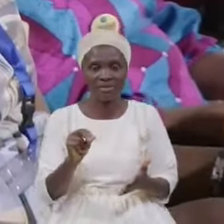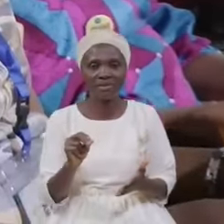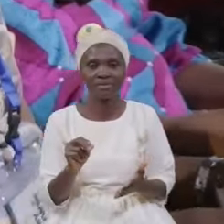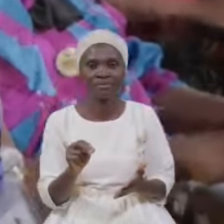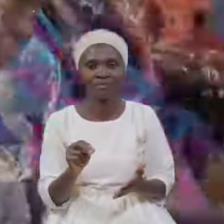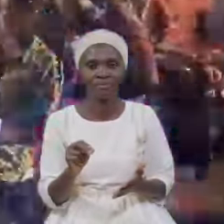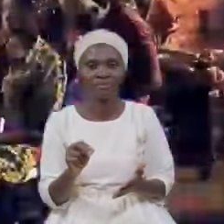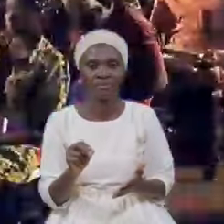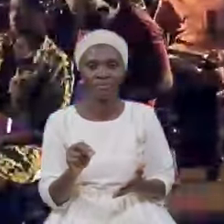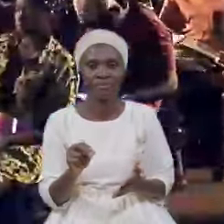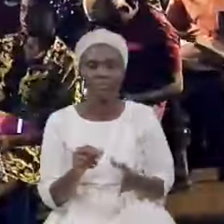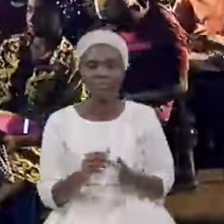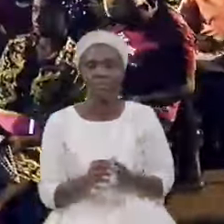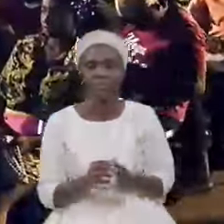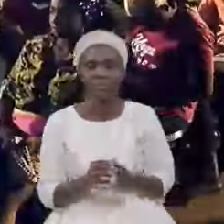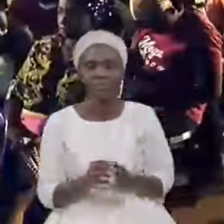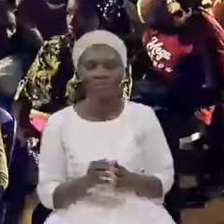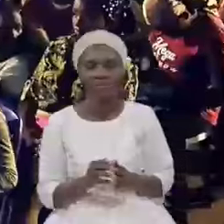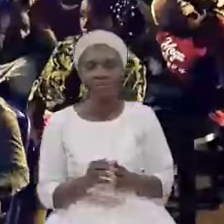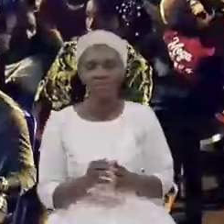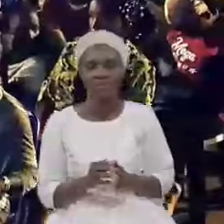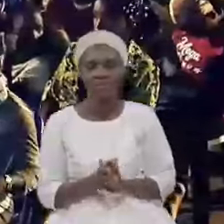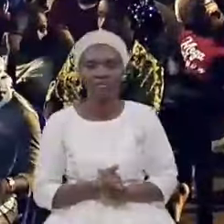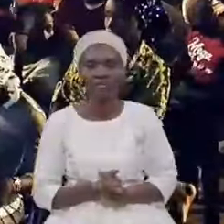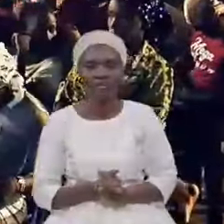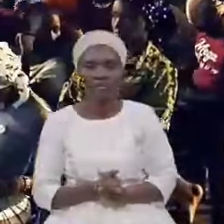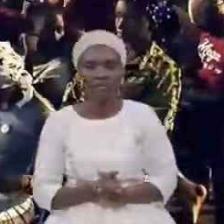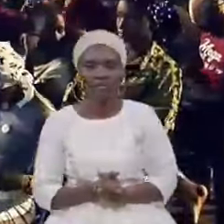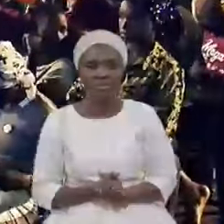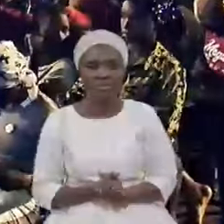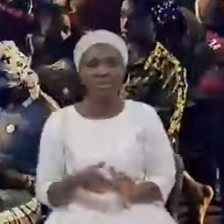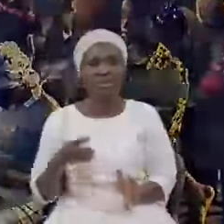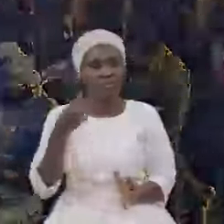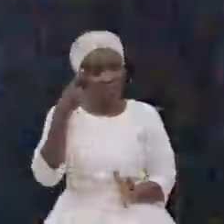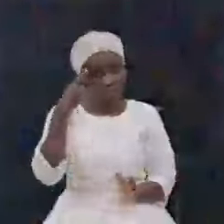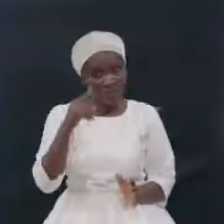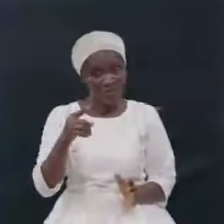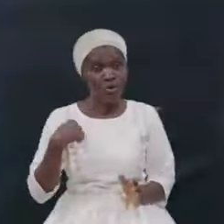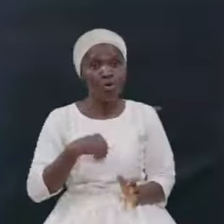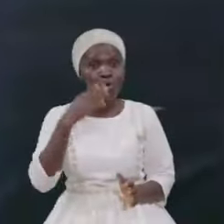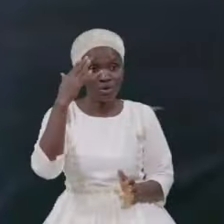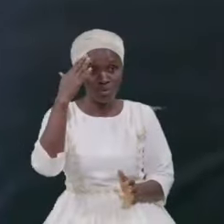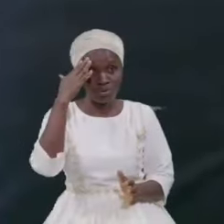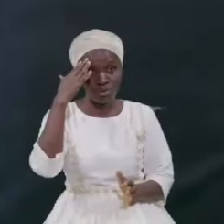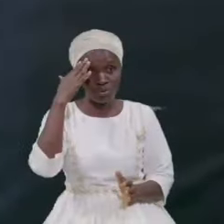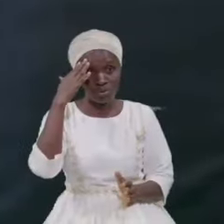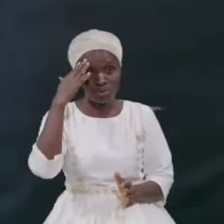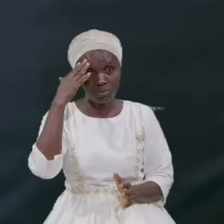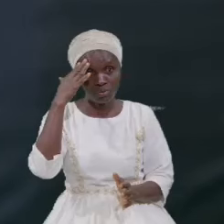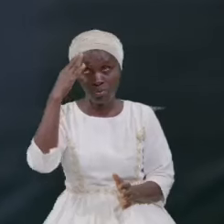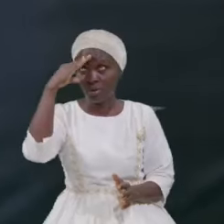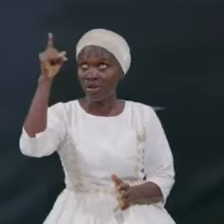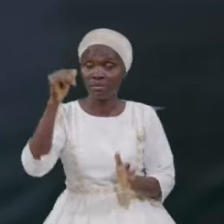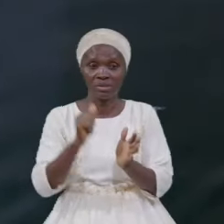from verse 30. For we know him that has said, vengeance